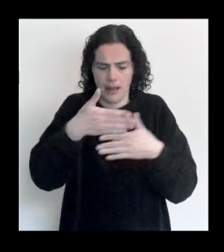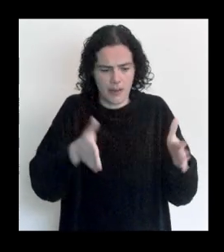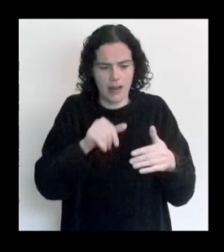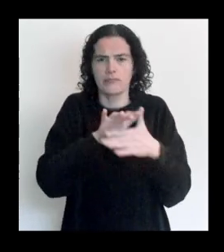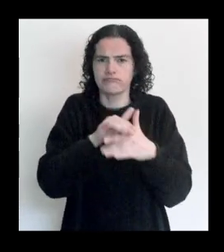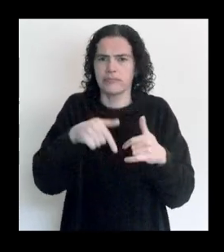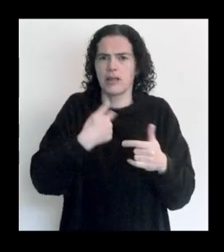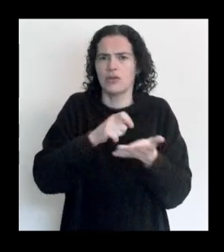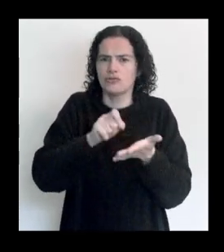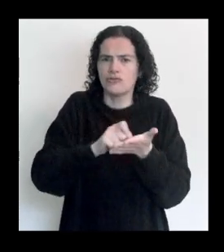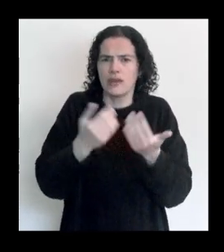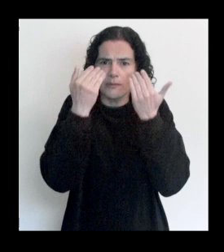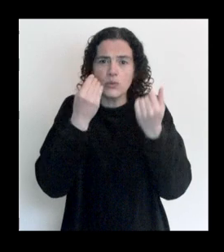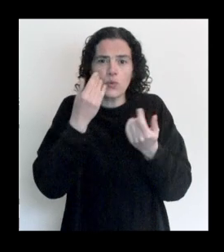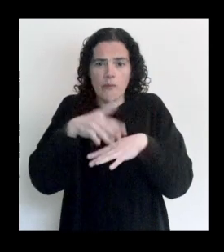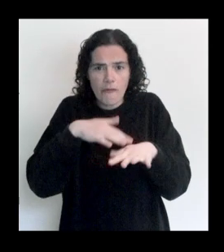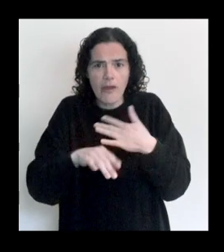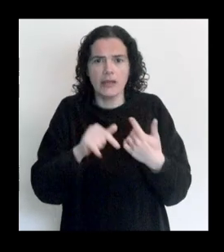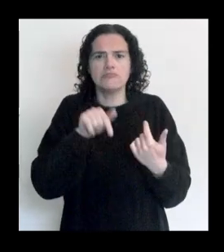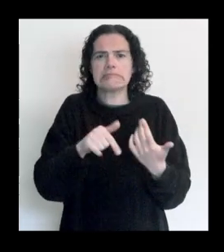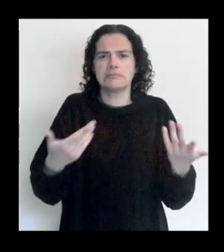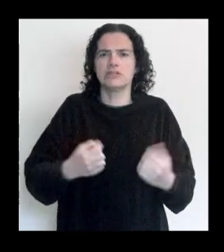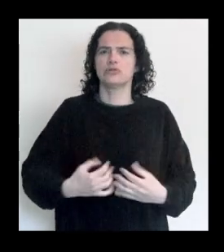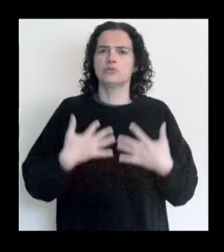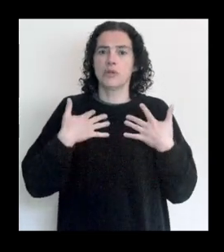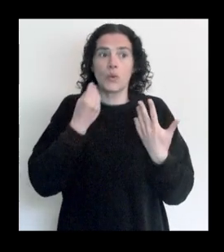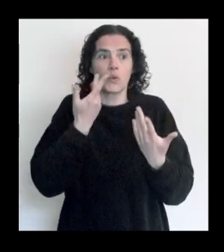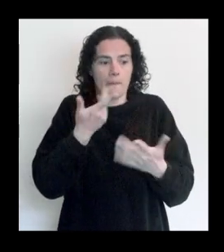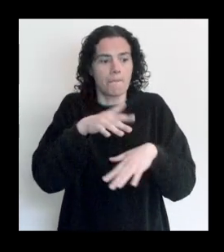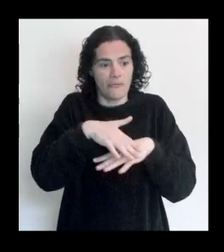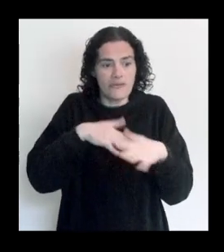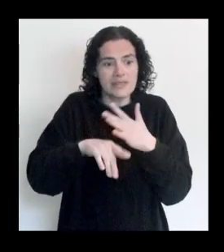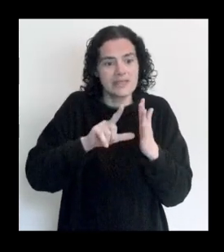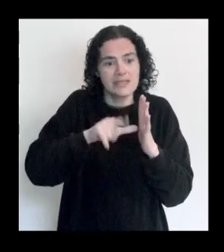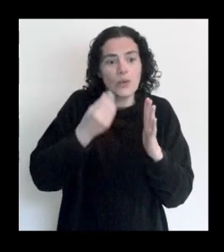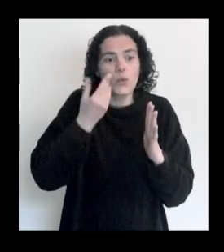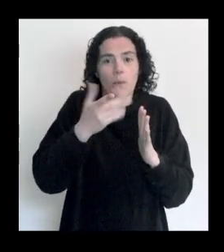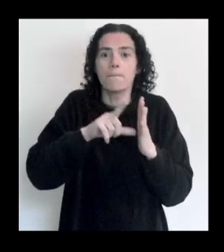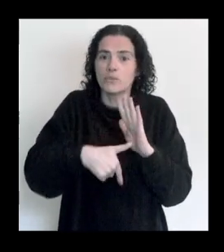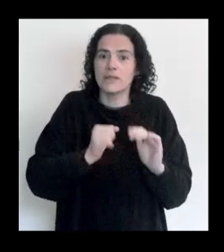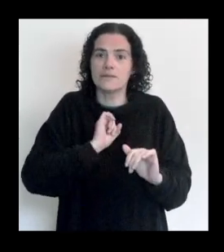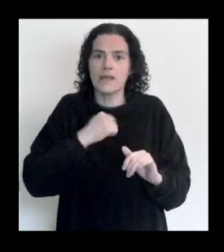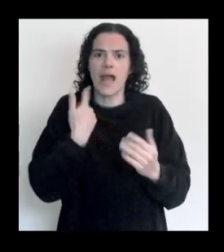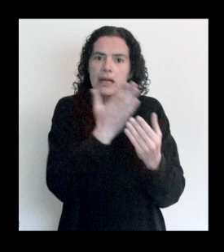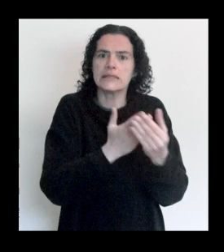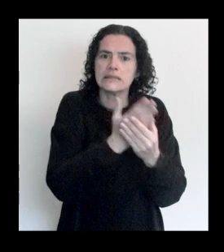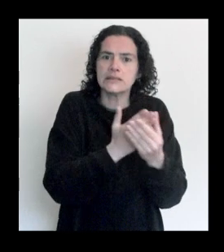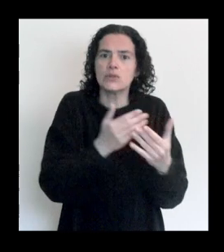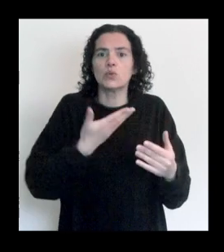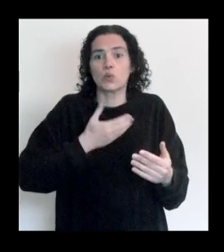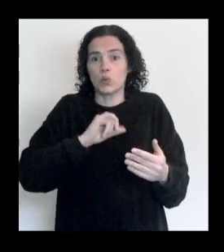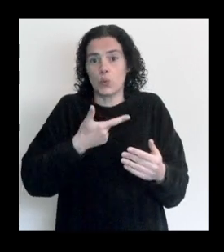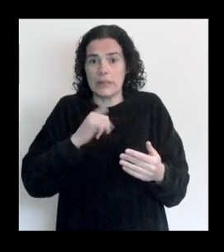box, and each artist kind of wrote an instruction. That very much inspired my Do It project. So we have here the archive of Do